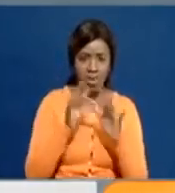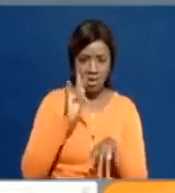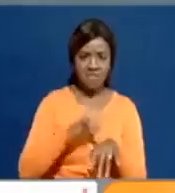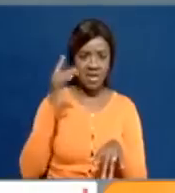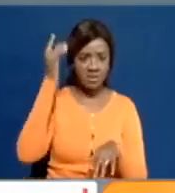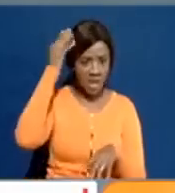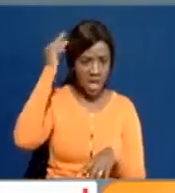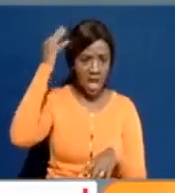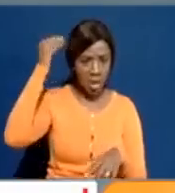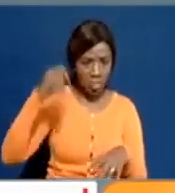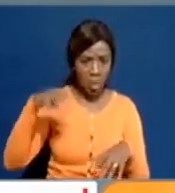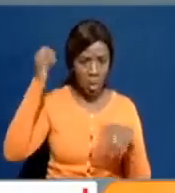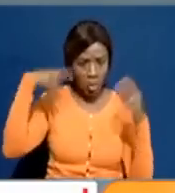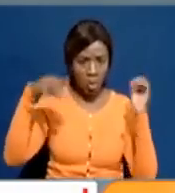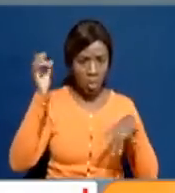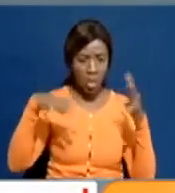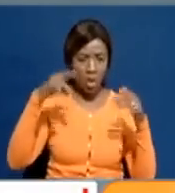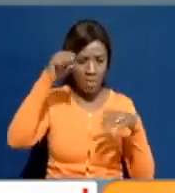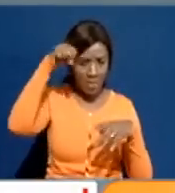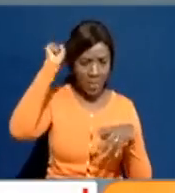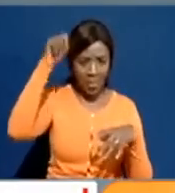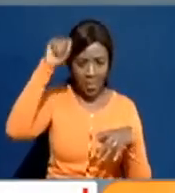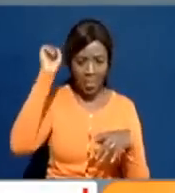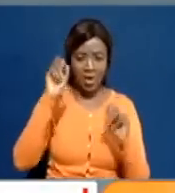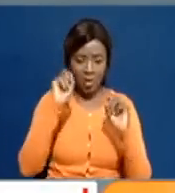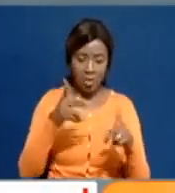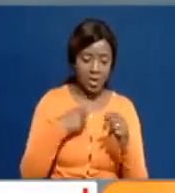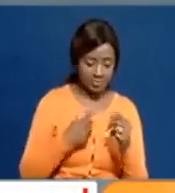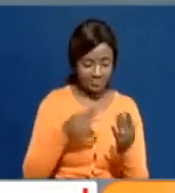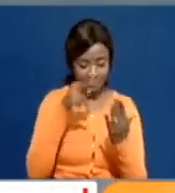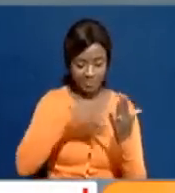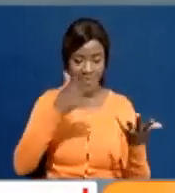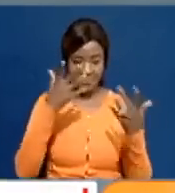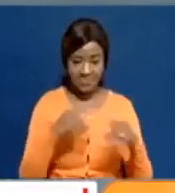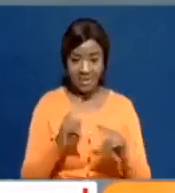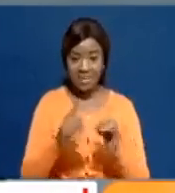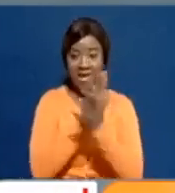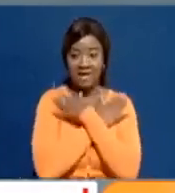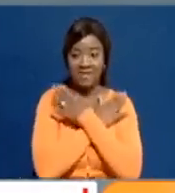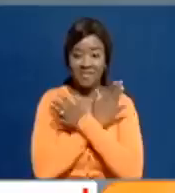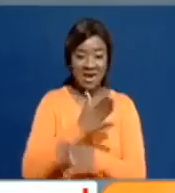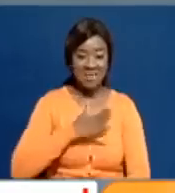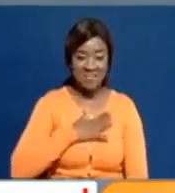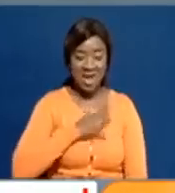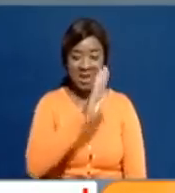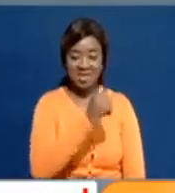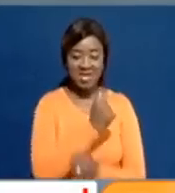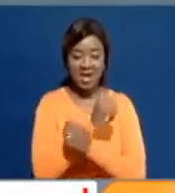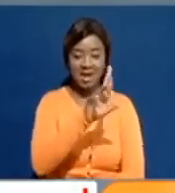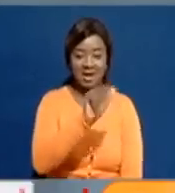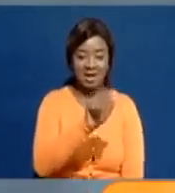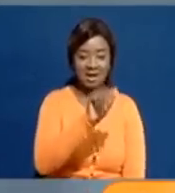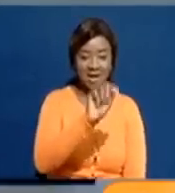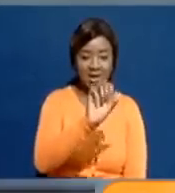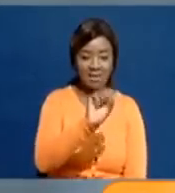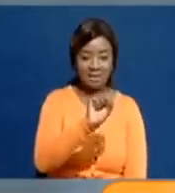surgery. So a month after surgery, I had to get into chemo. And I had read about it. My friend, Rochelle, who loves her bald hairstyle, came to my house